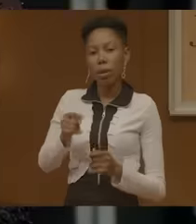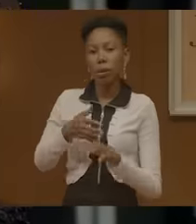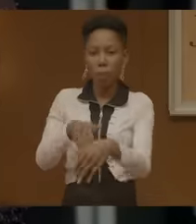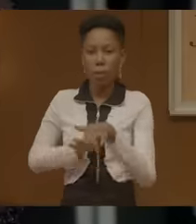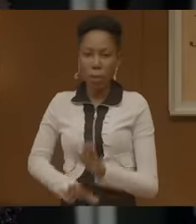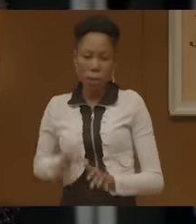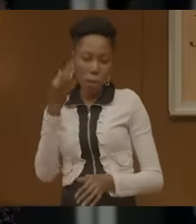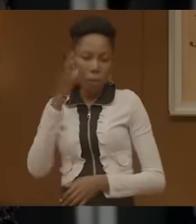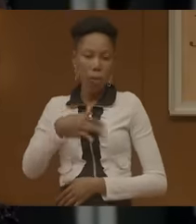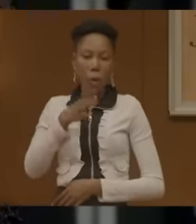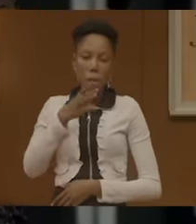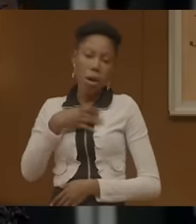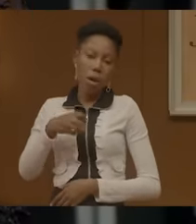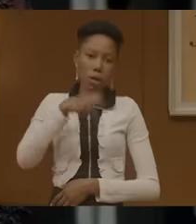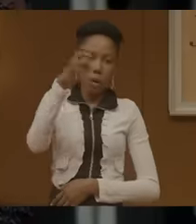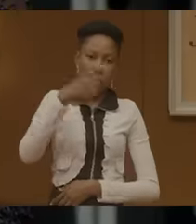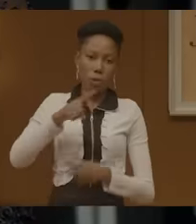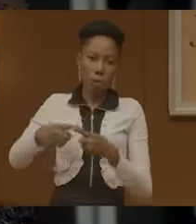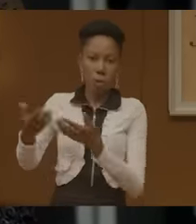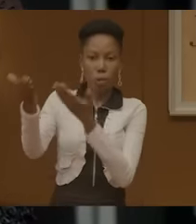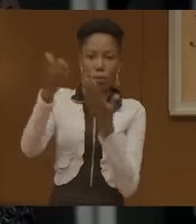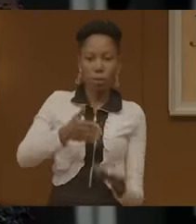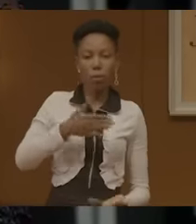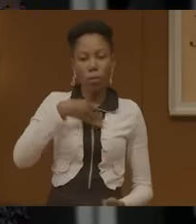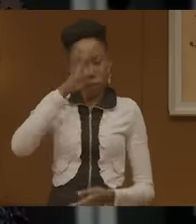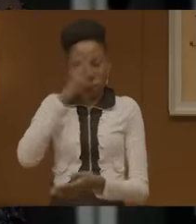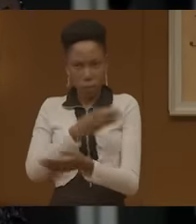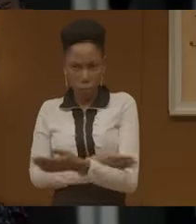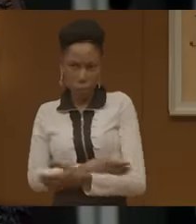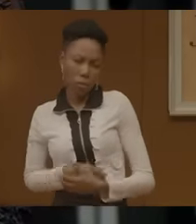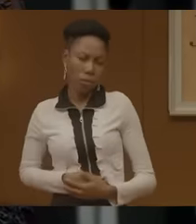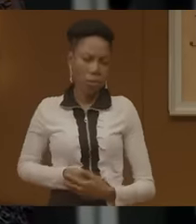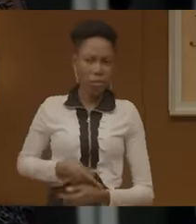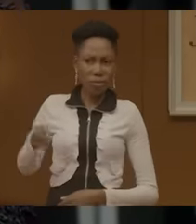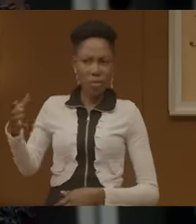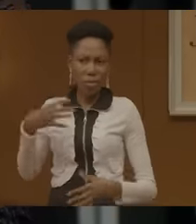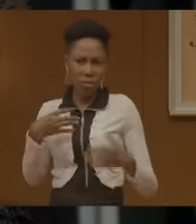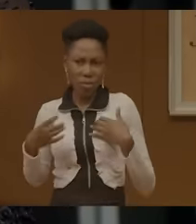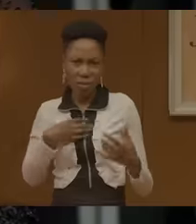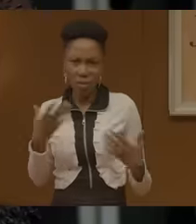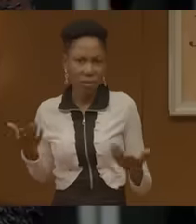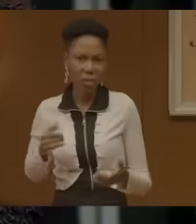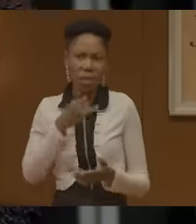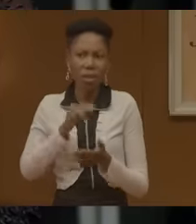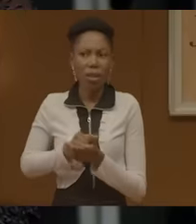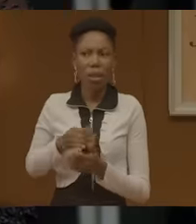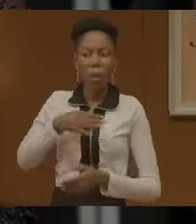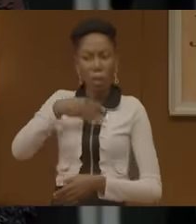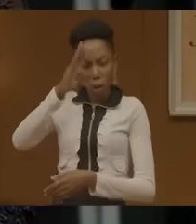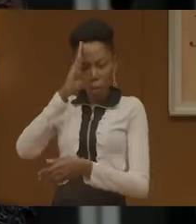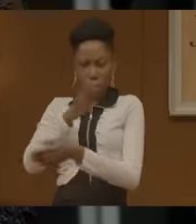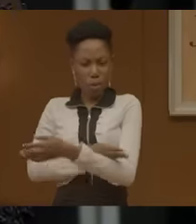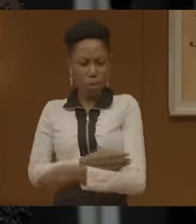Lagos. So immediately the boy came. He was complaining. The boy looks like Washoko, you know, all these sort of